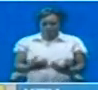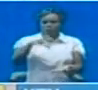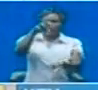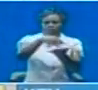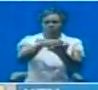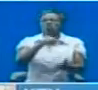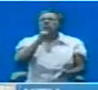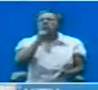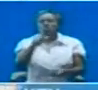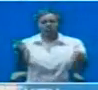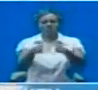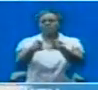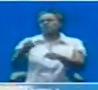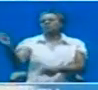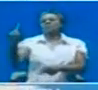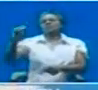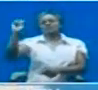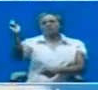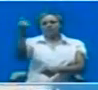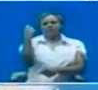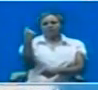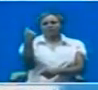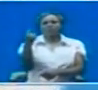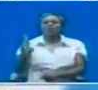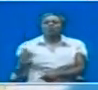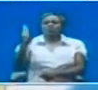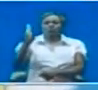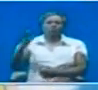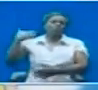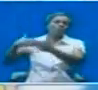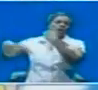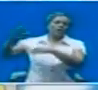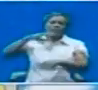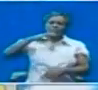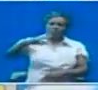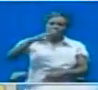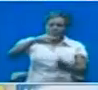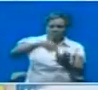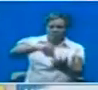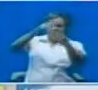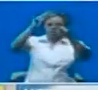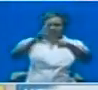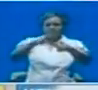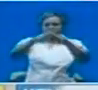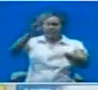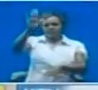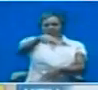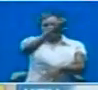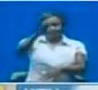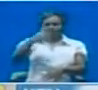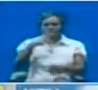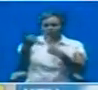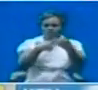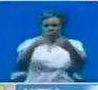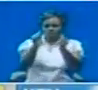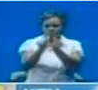and not as the president of the Republic of Kenya. Now, Uhuru had earlier addressed a special sitting of Parliament after holding talks